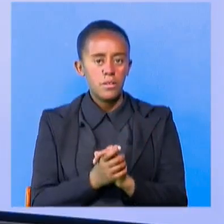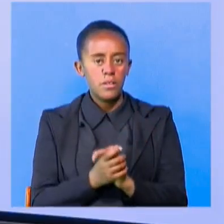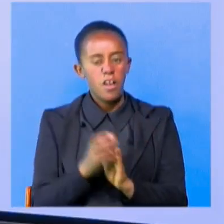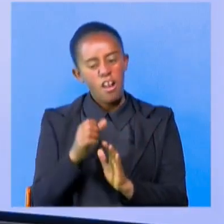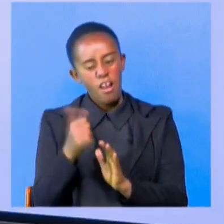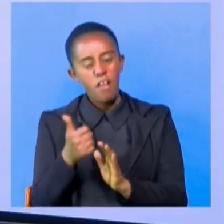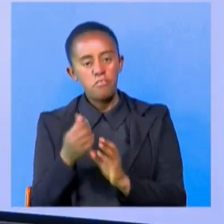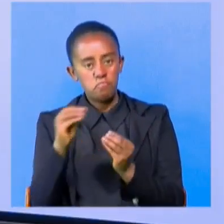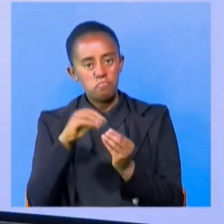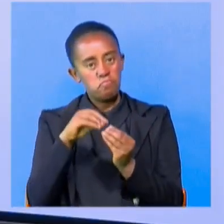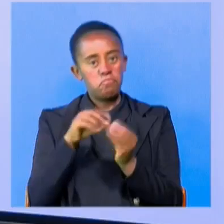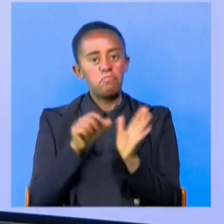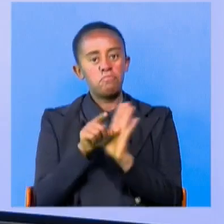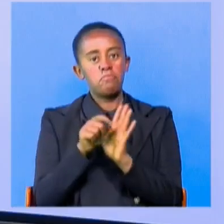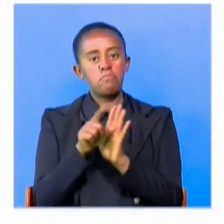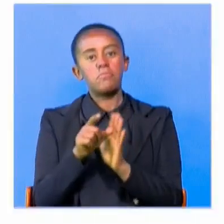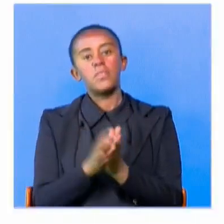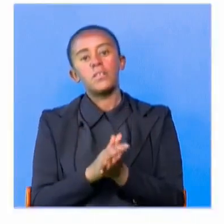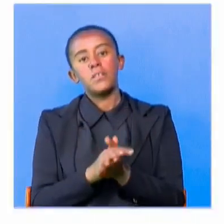another sentence.